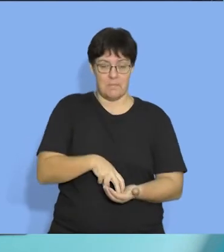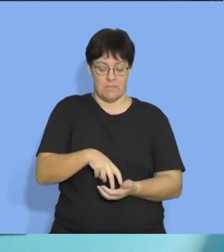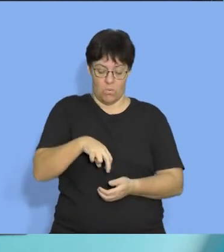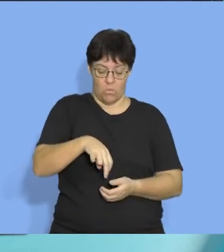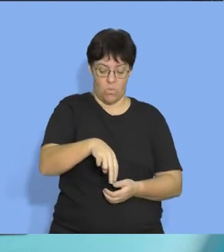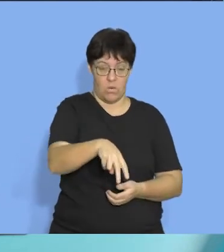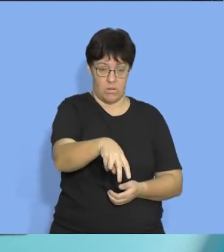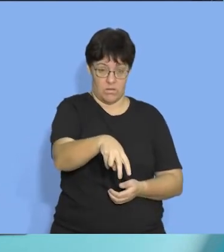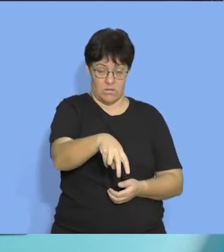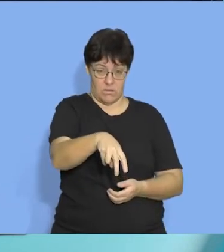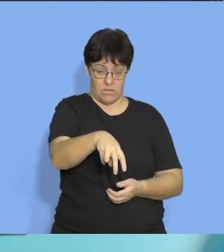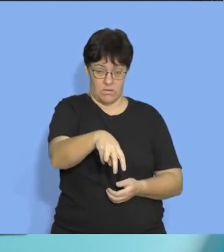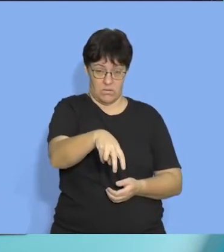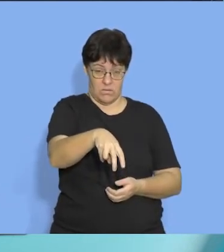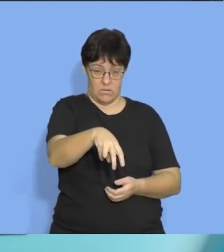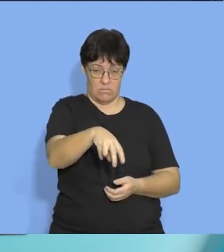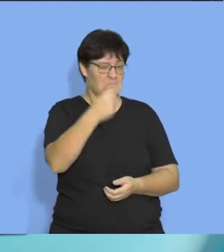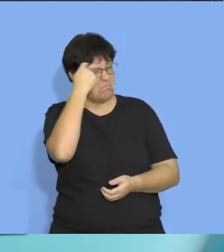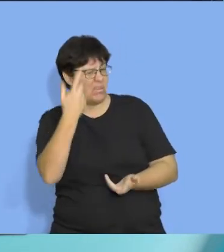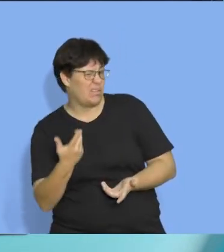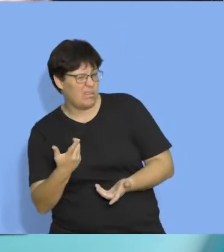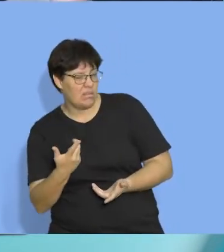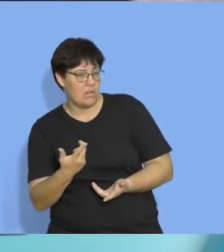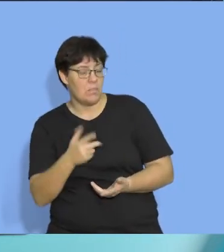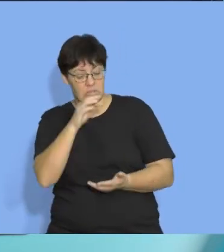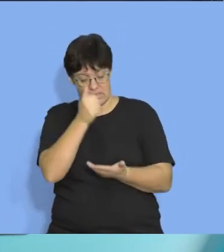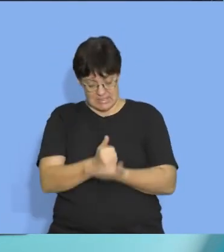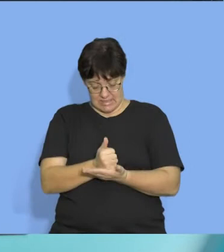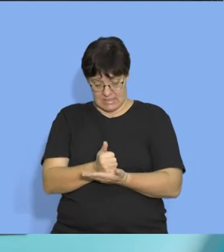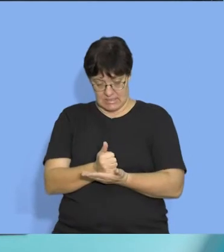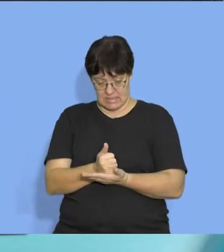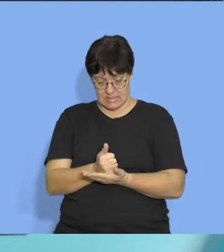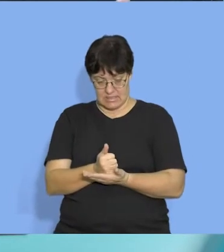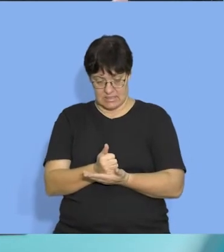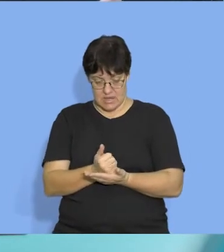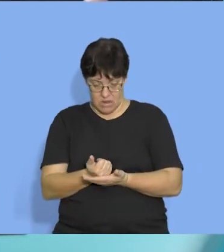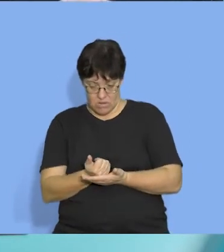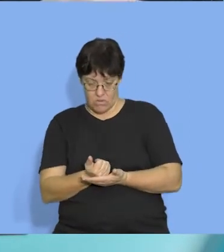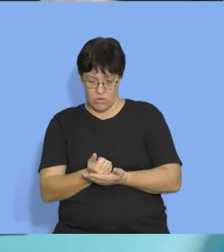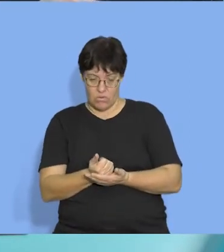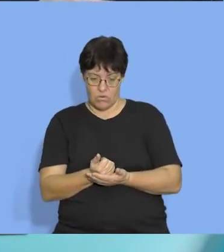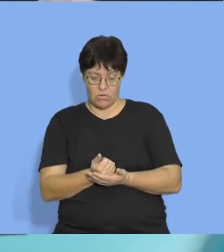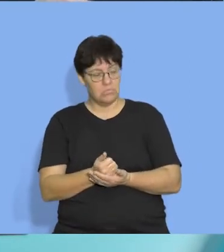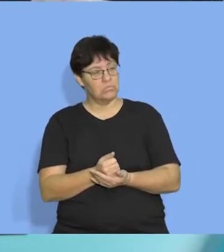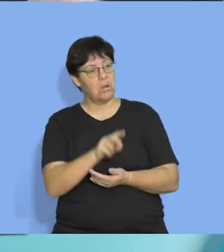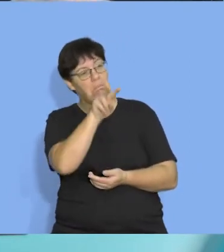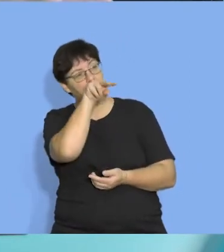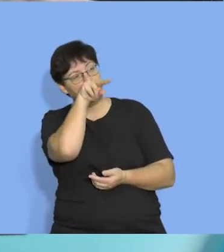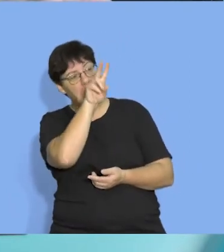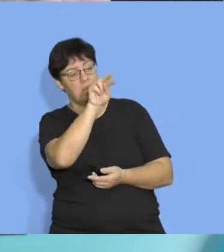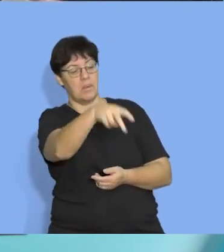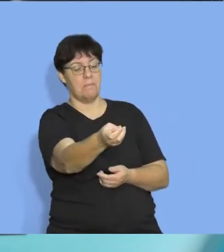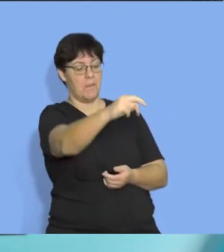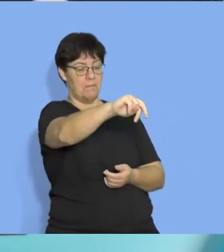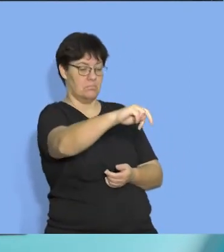and you start walking. So think about it this way. If somebody was sitting in the train and now watched you walking, they